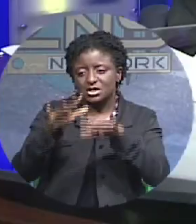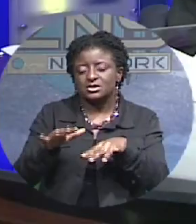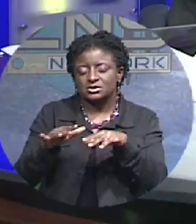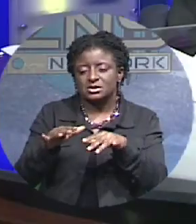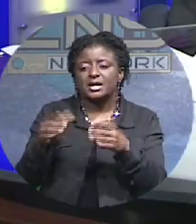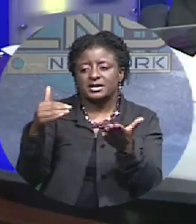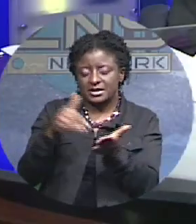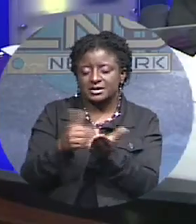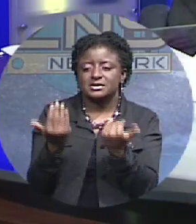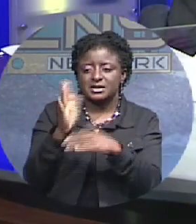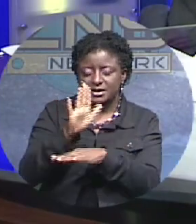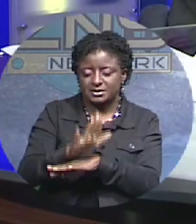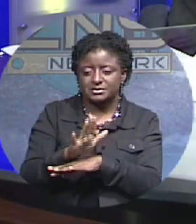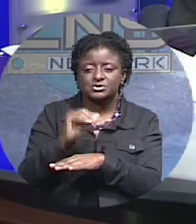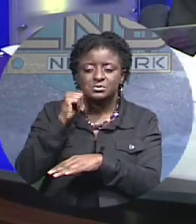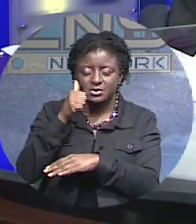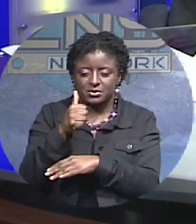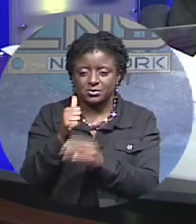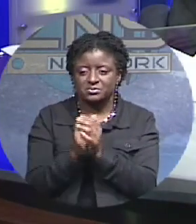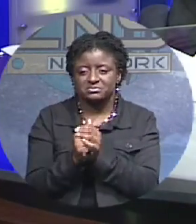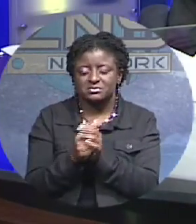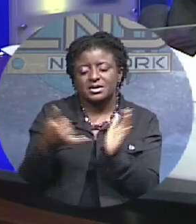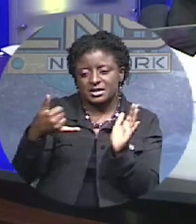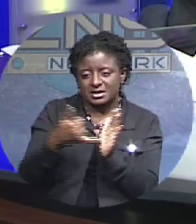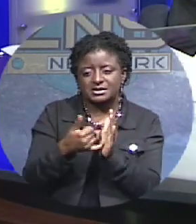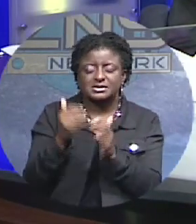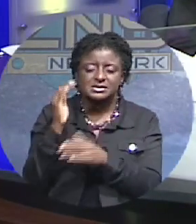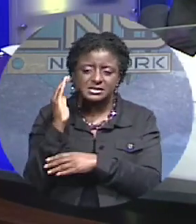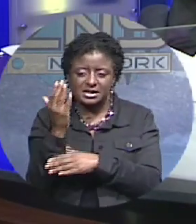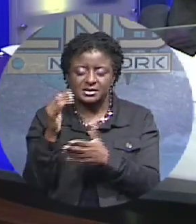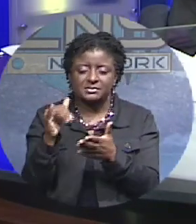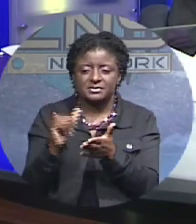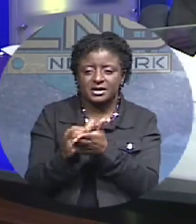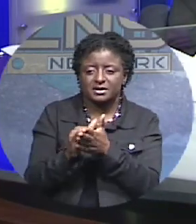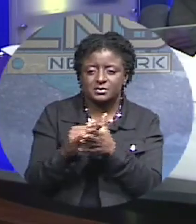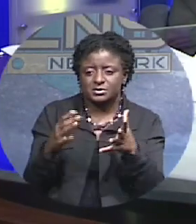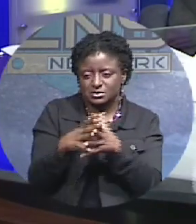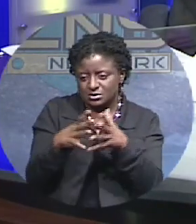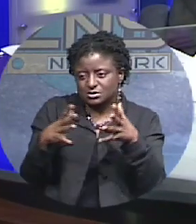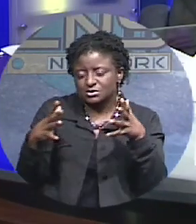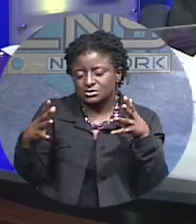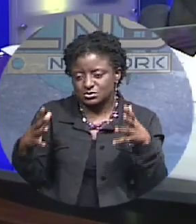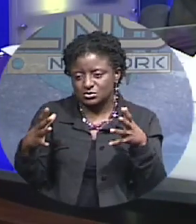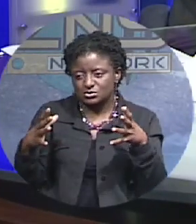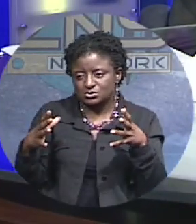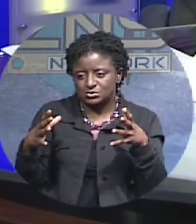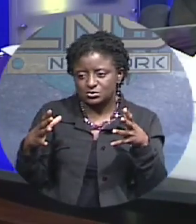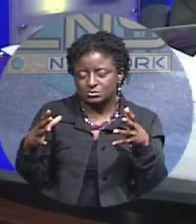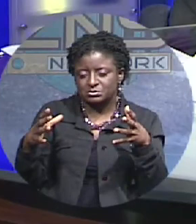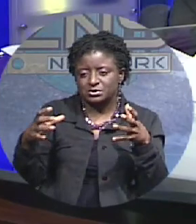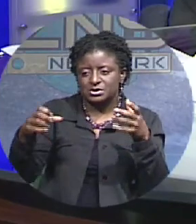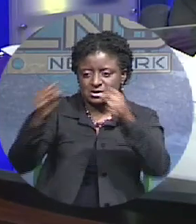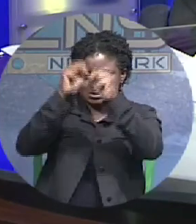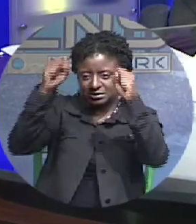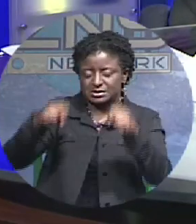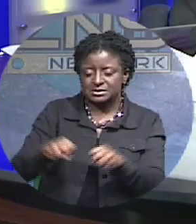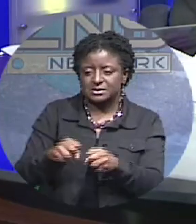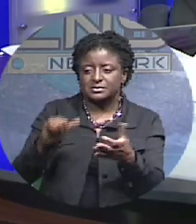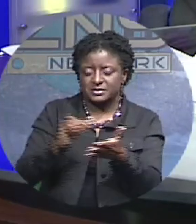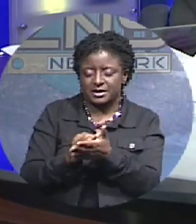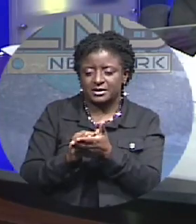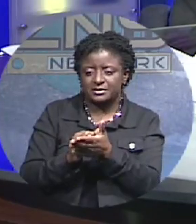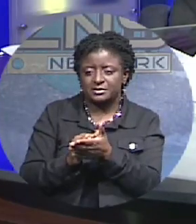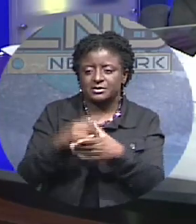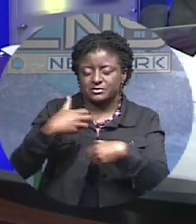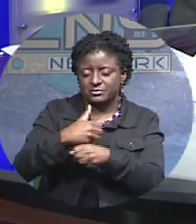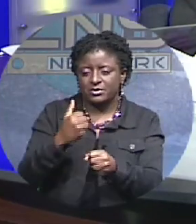Chris? All right, Greg, it seemed like it was a supercell that formed, and you talk about the conditions being ripe for it to happen. Should we still be on alert for more